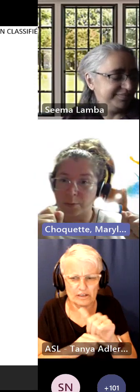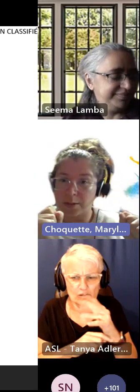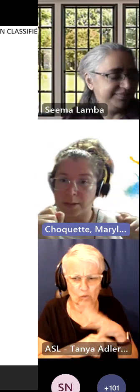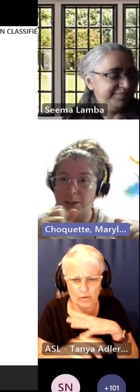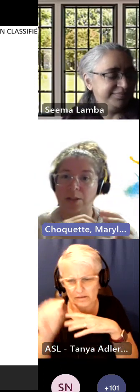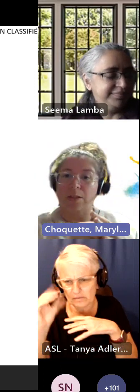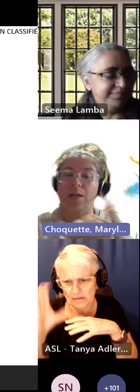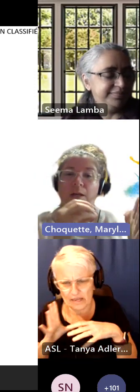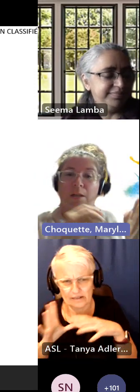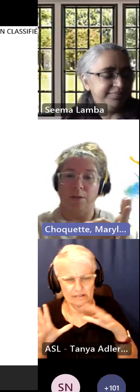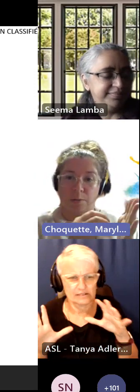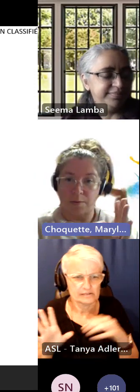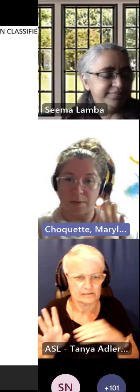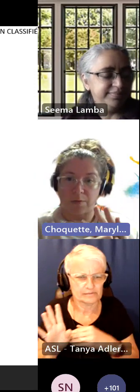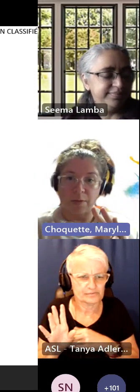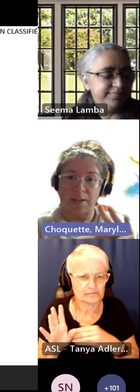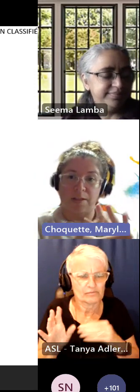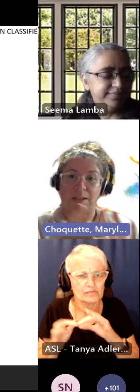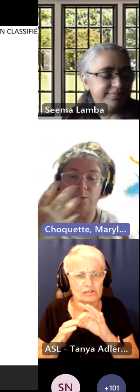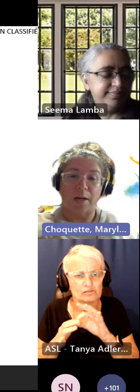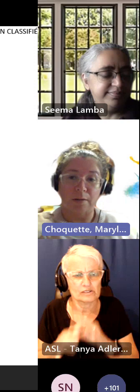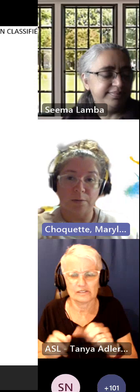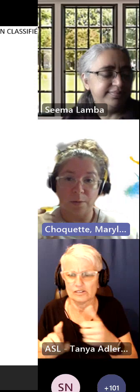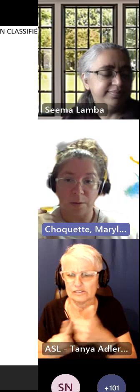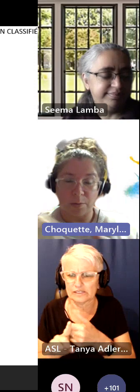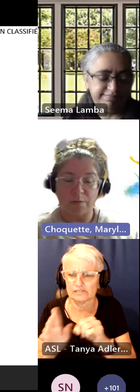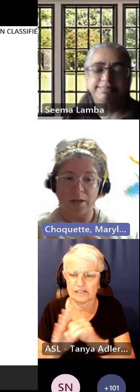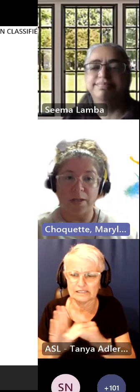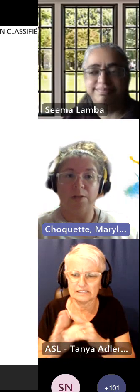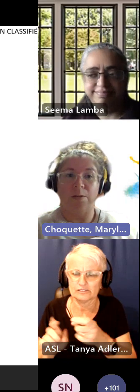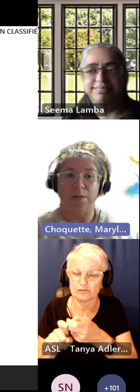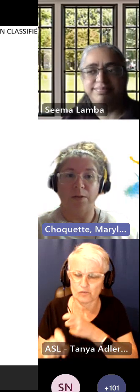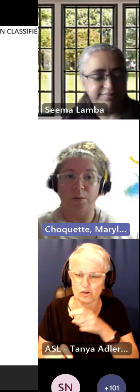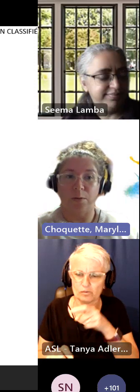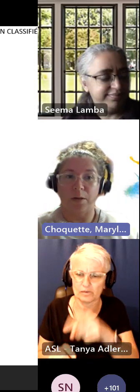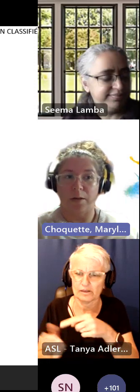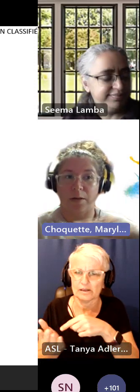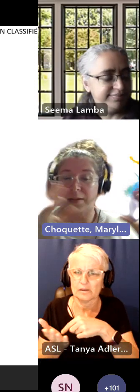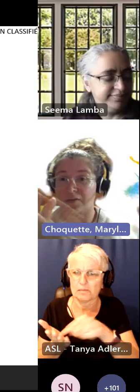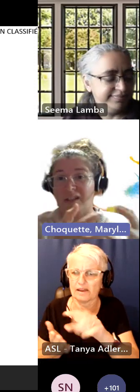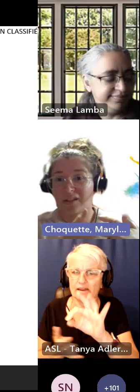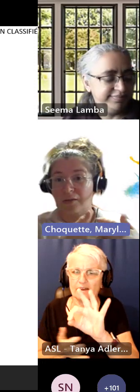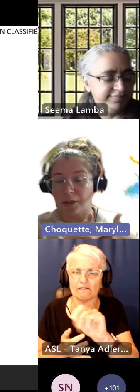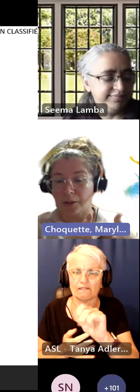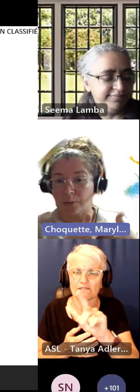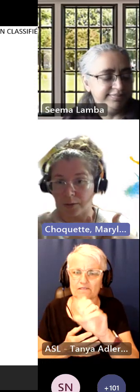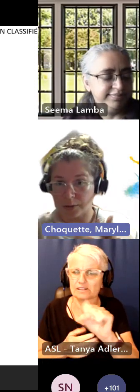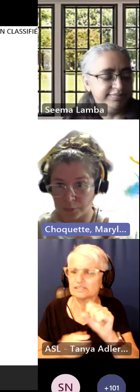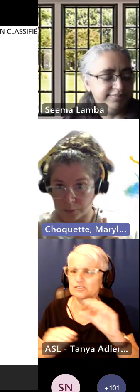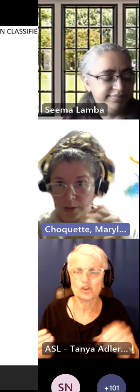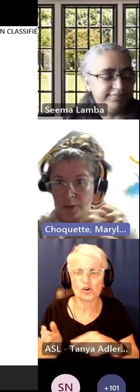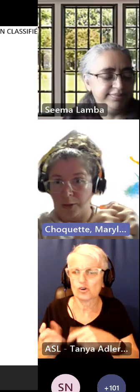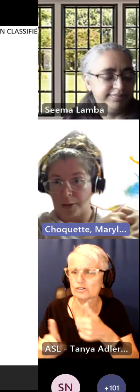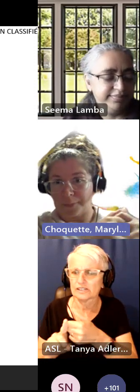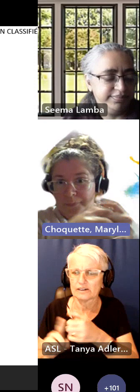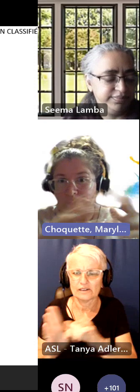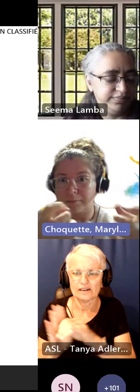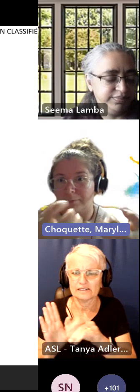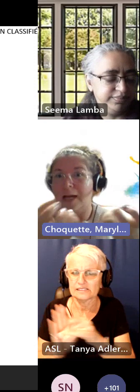or sex representation in terms of self-ID, it's extracted from the pay files, so there's no self-identification process